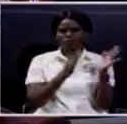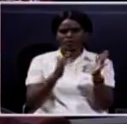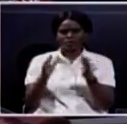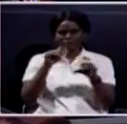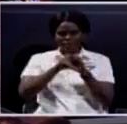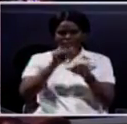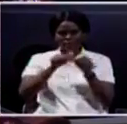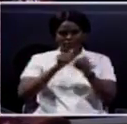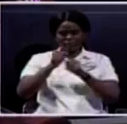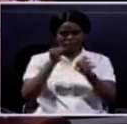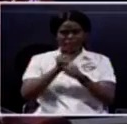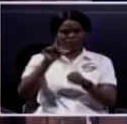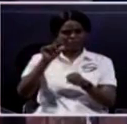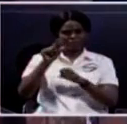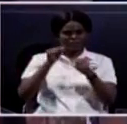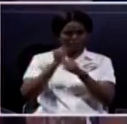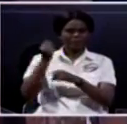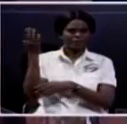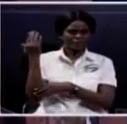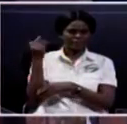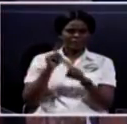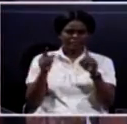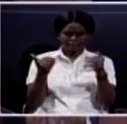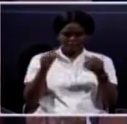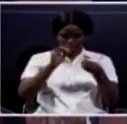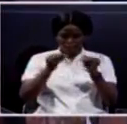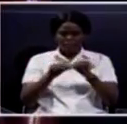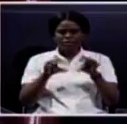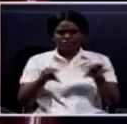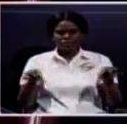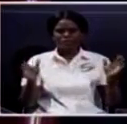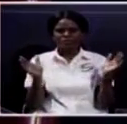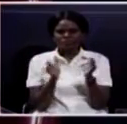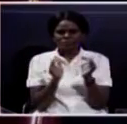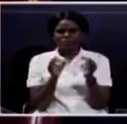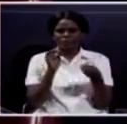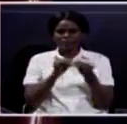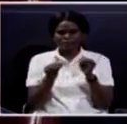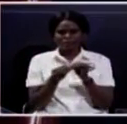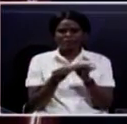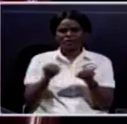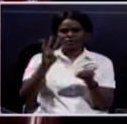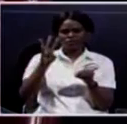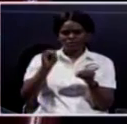Which they did 20 years ago. They did 20 years ago, but the number of children that they were handling was small. This time you are handling